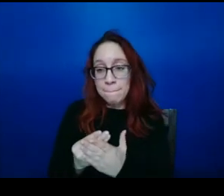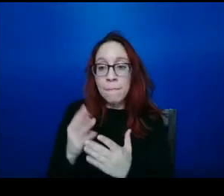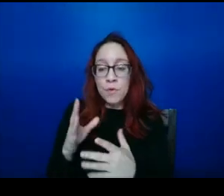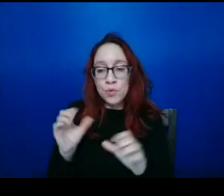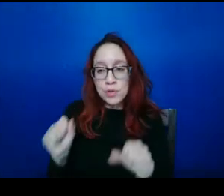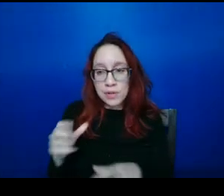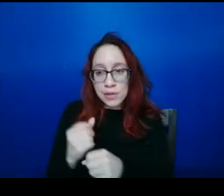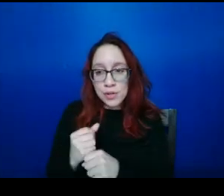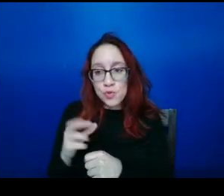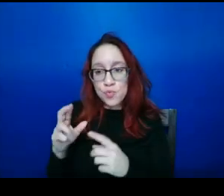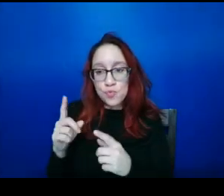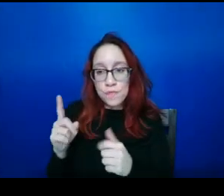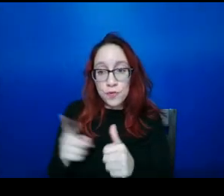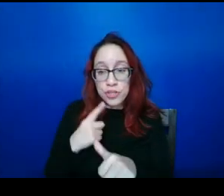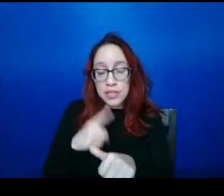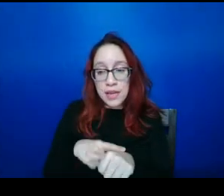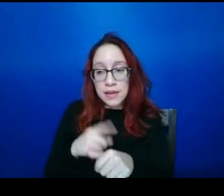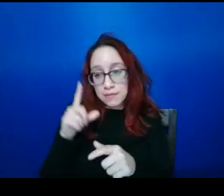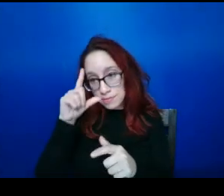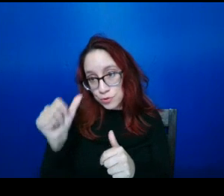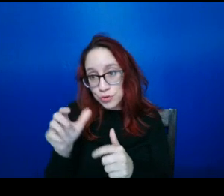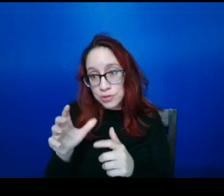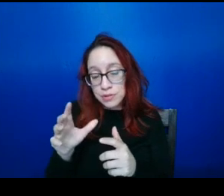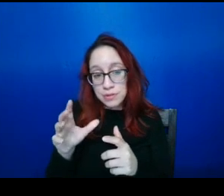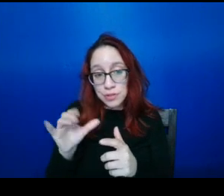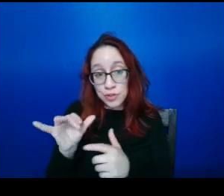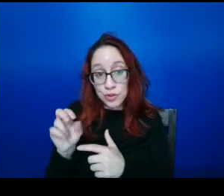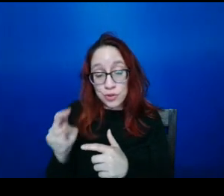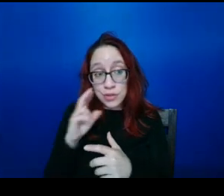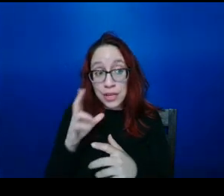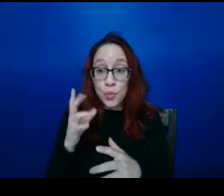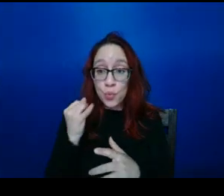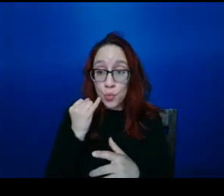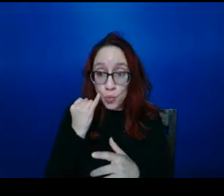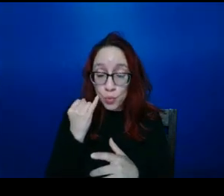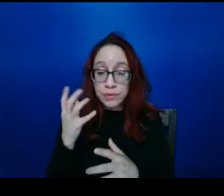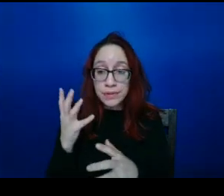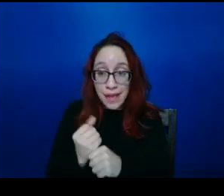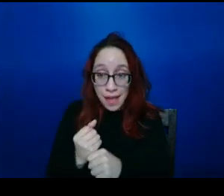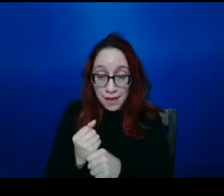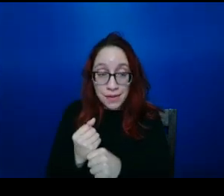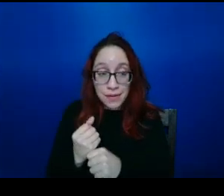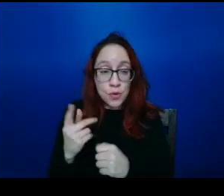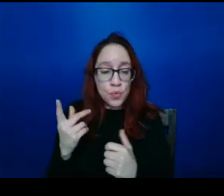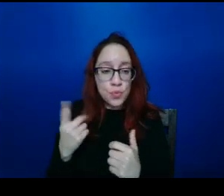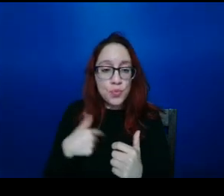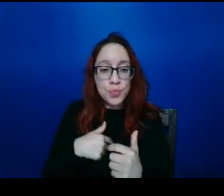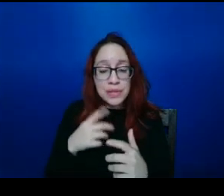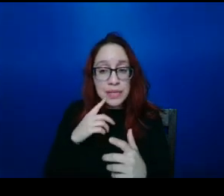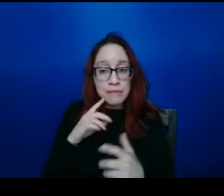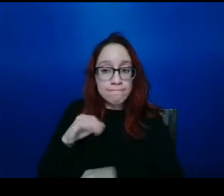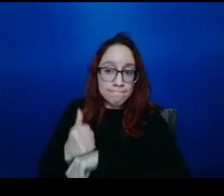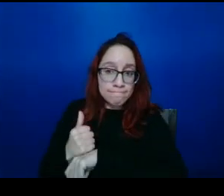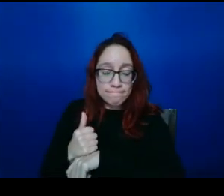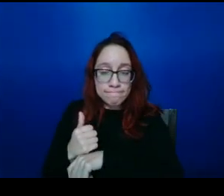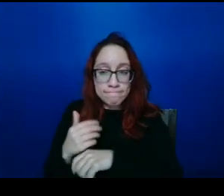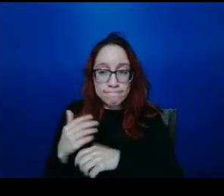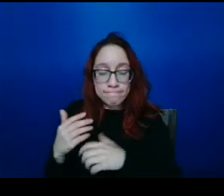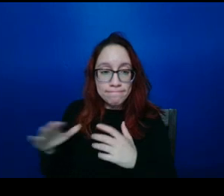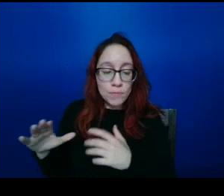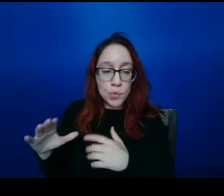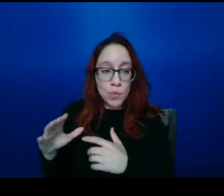for that round one. It'd be up to the commission if you wanted to cap the ones that did apply, like how many grants we can set aside, an